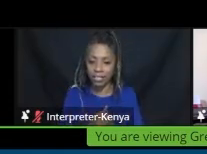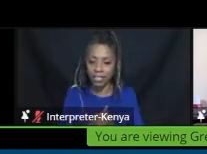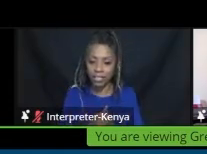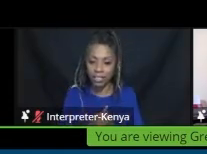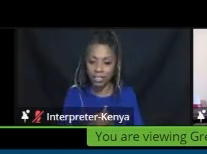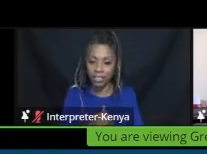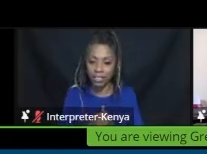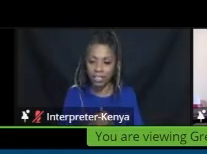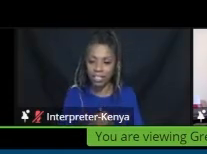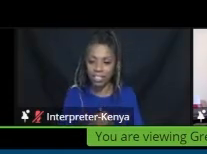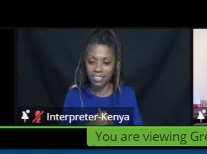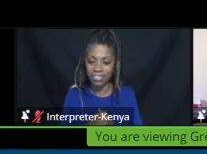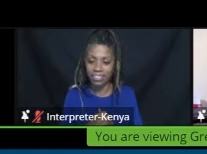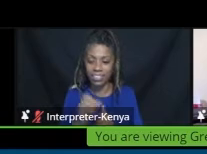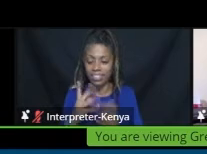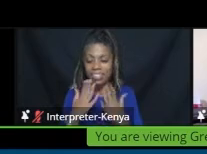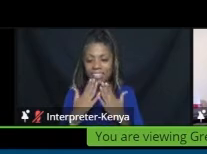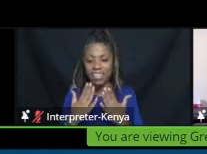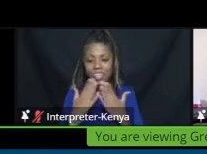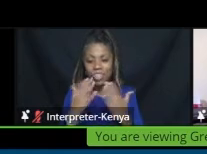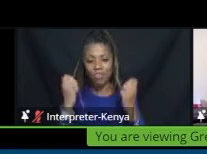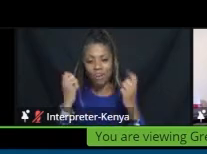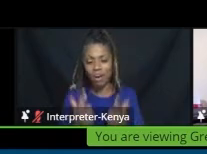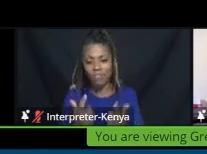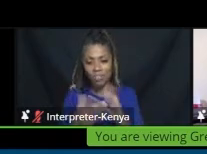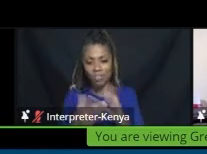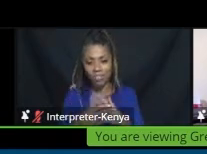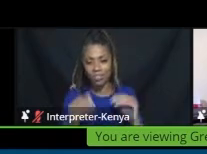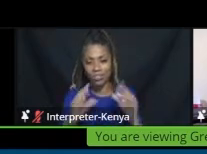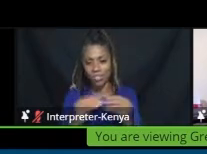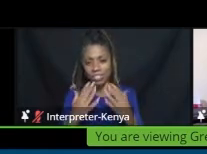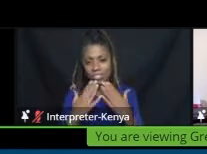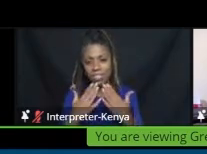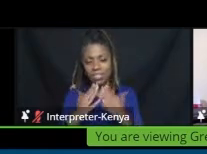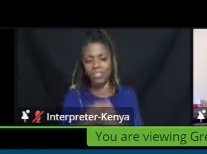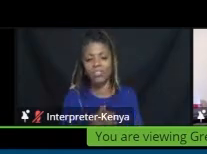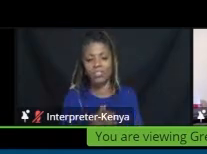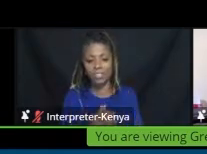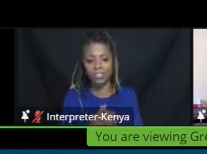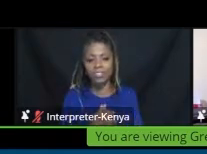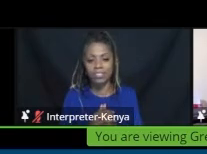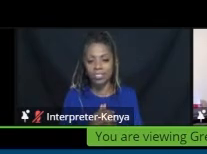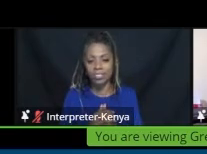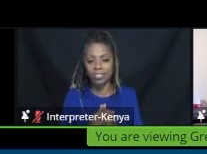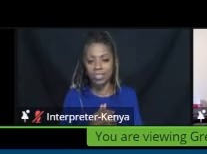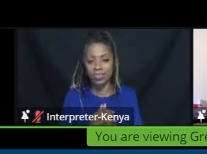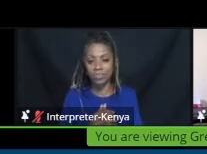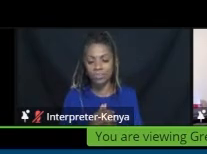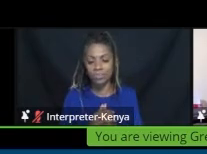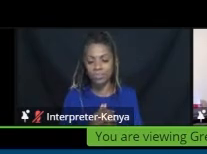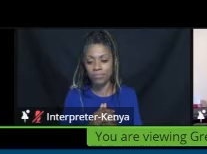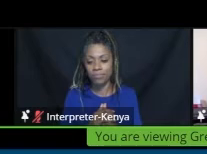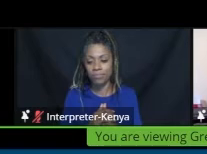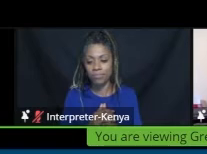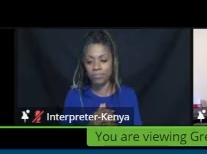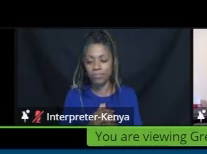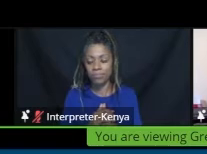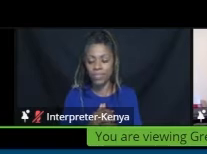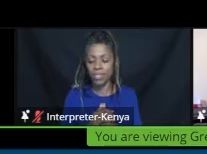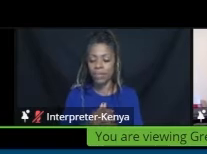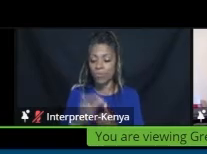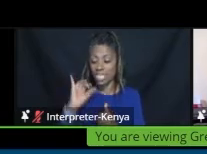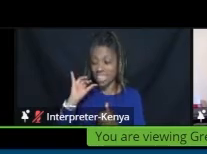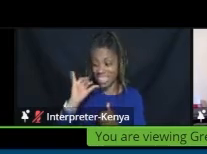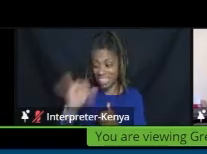Thank you all. All right, so on this theme of improvement and going from novice